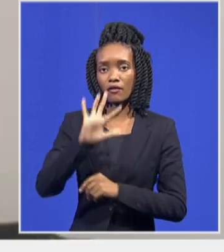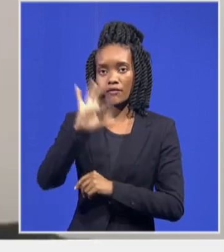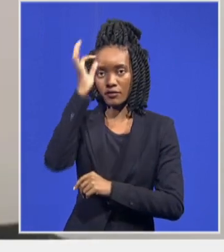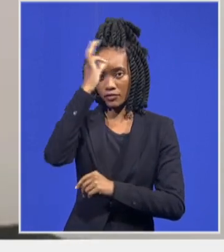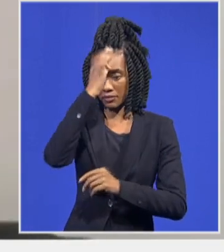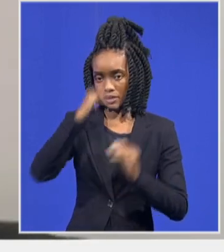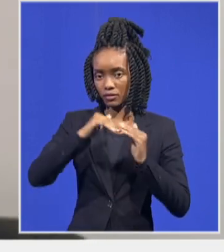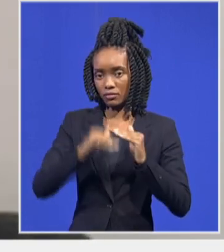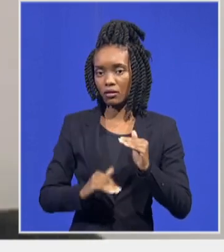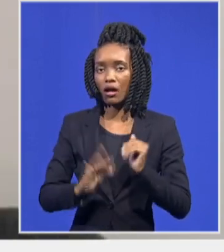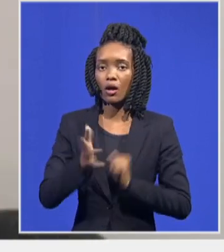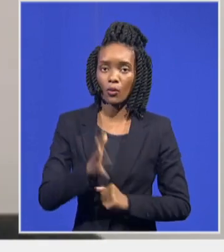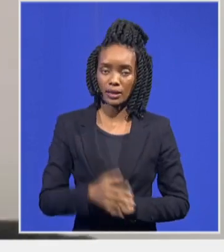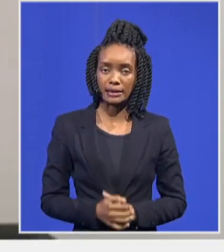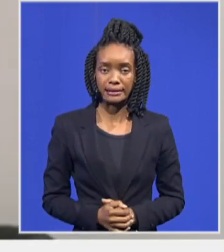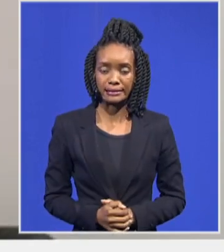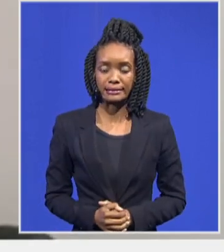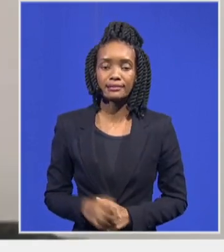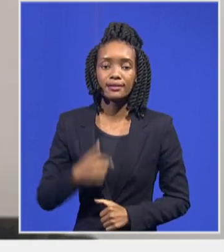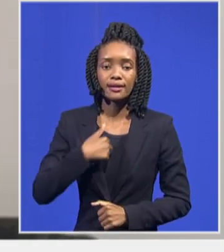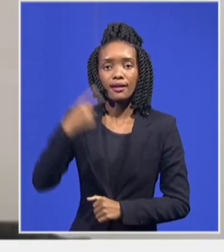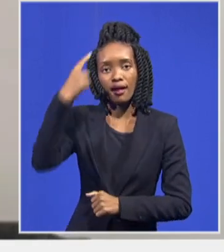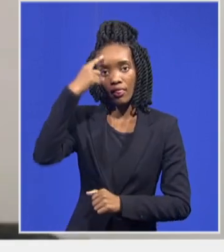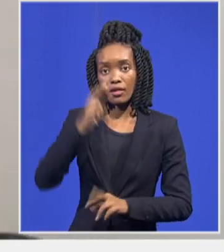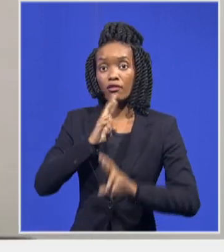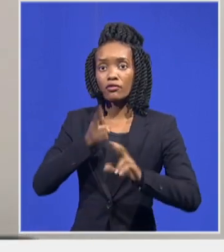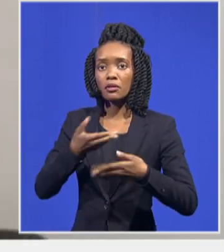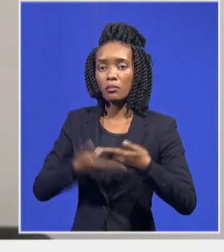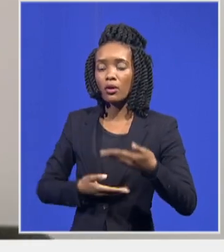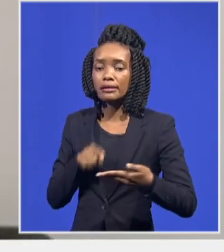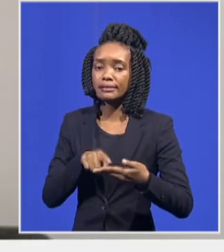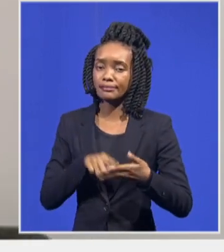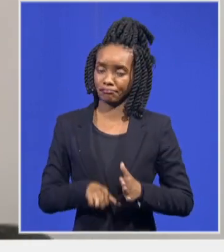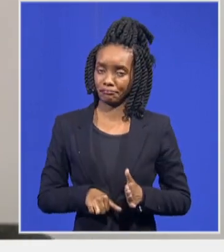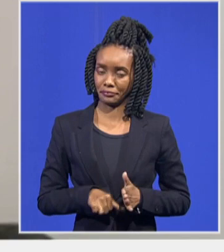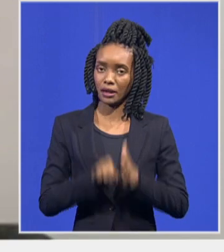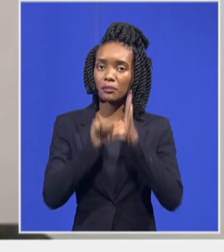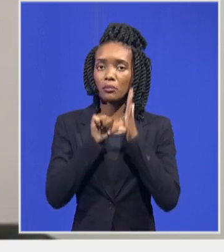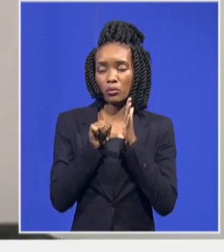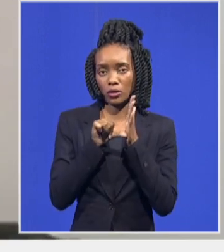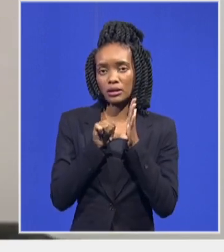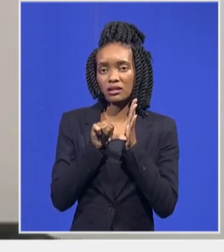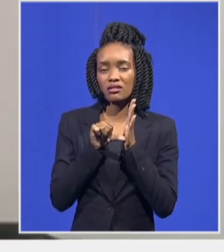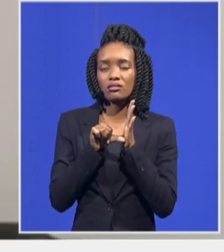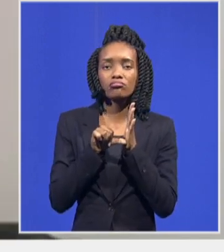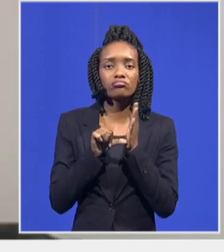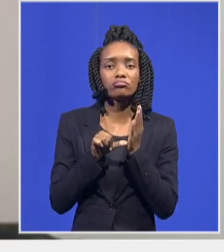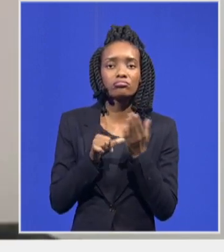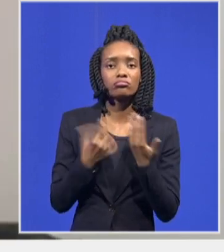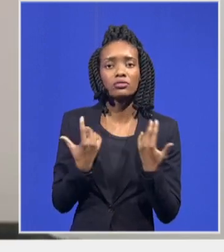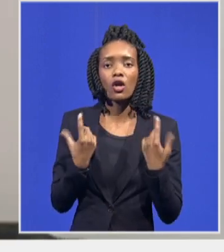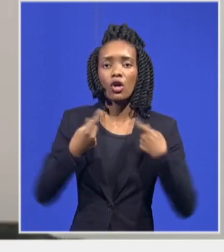say that I think the report is quite an important contribution towards the